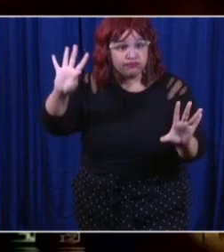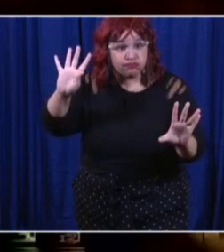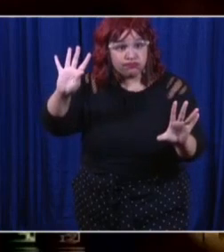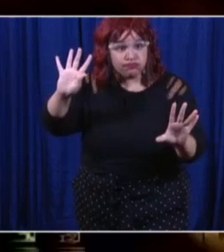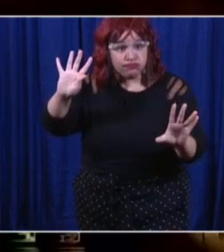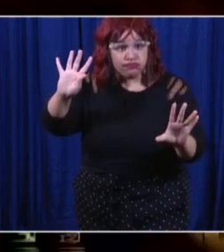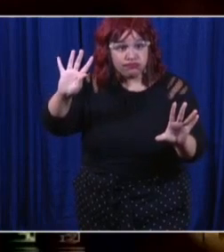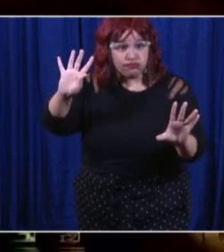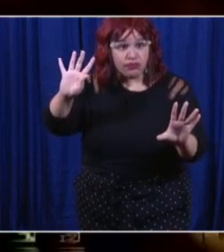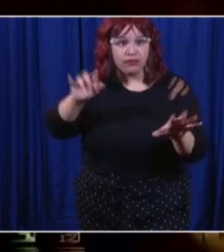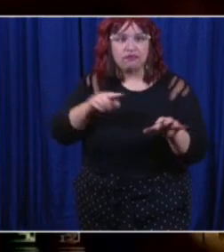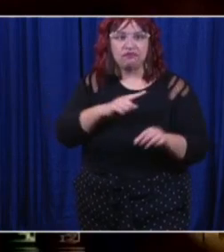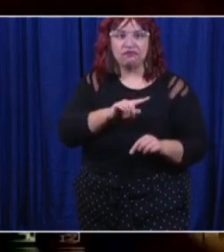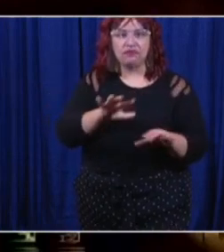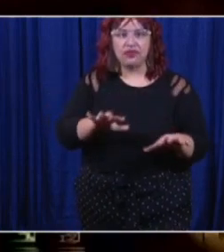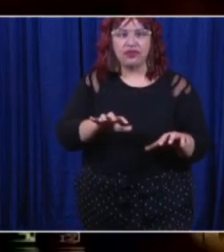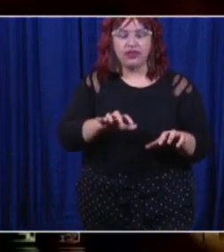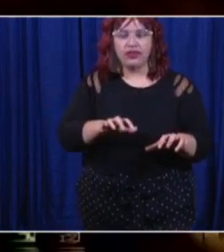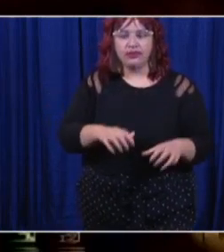even the